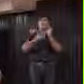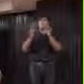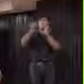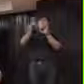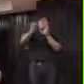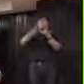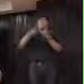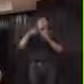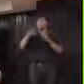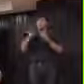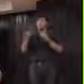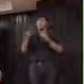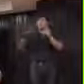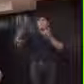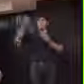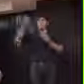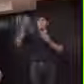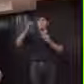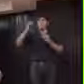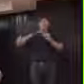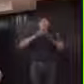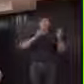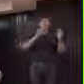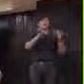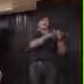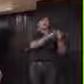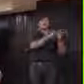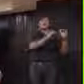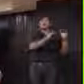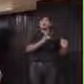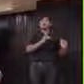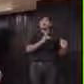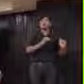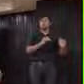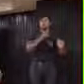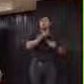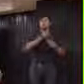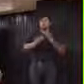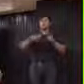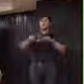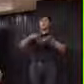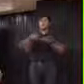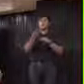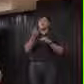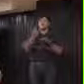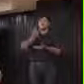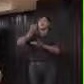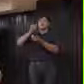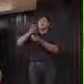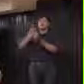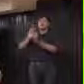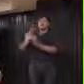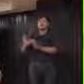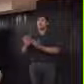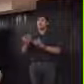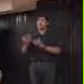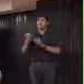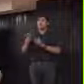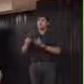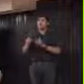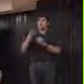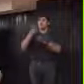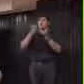just higher than it was in other cases. You had planned funds. Again, the symbol of